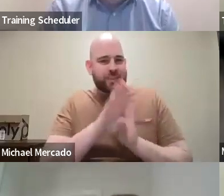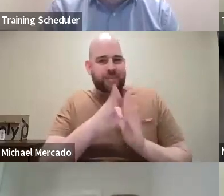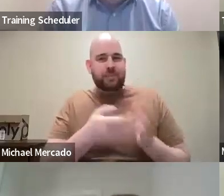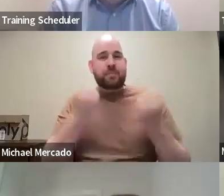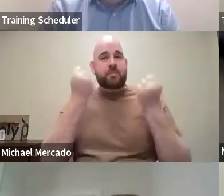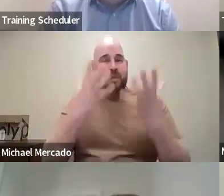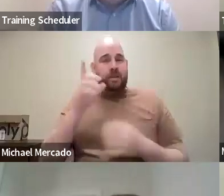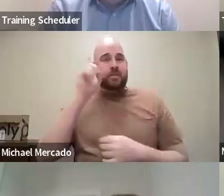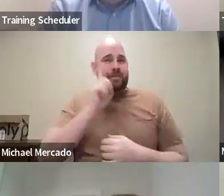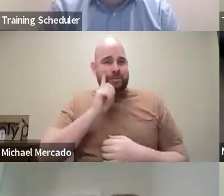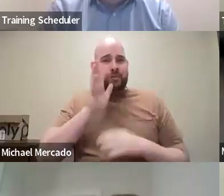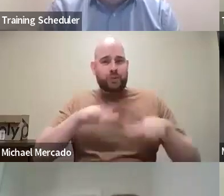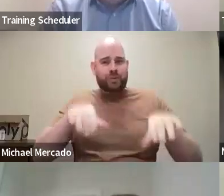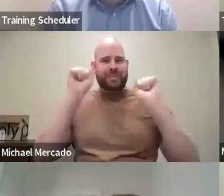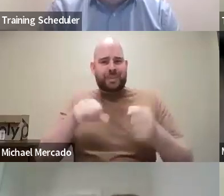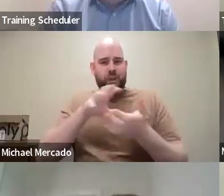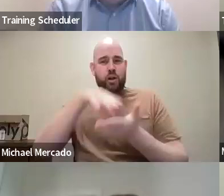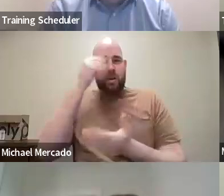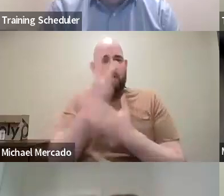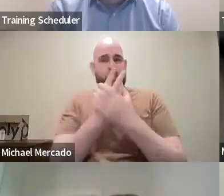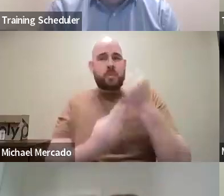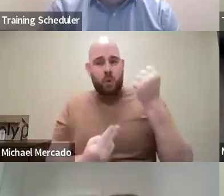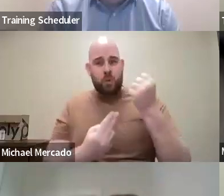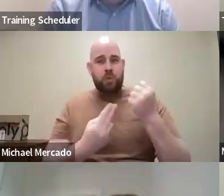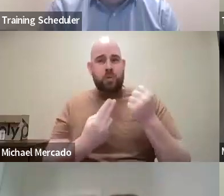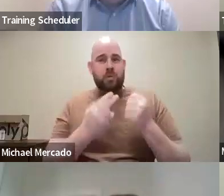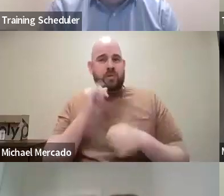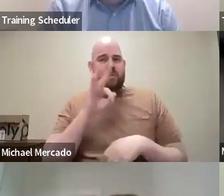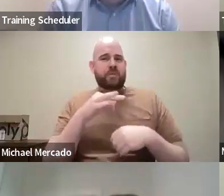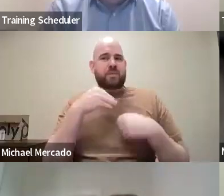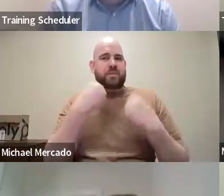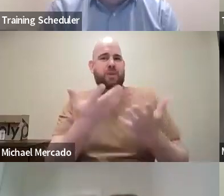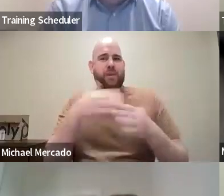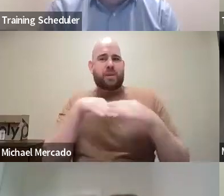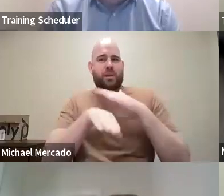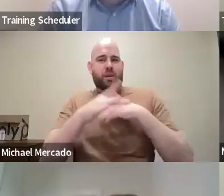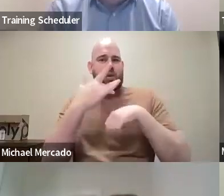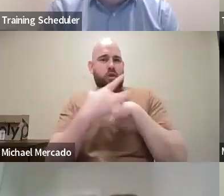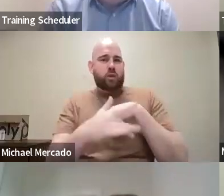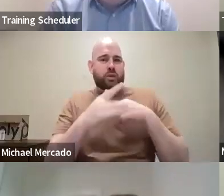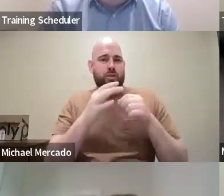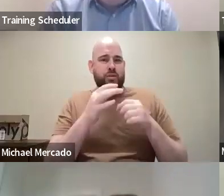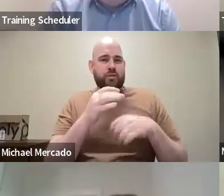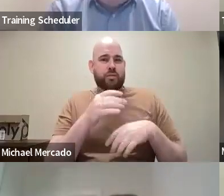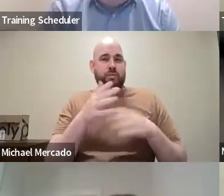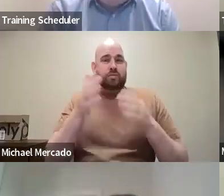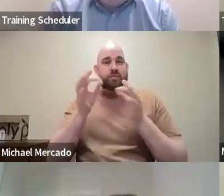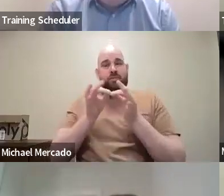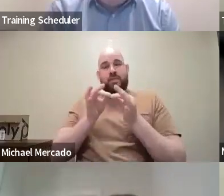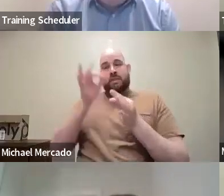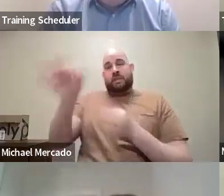does not prevent speech development. Many deaf children can learn both if they're given